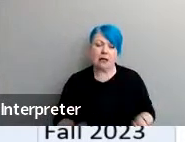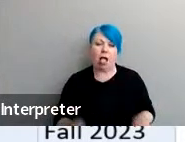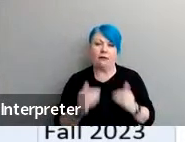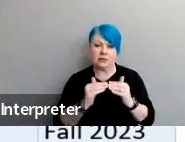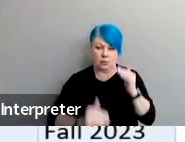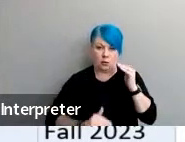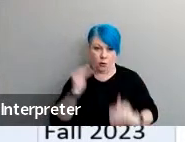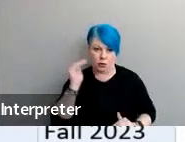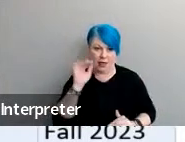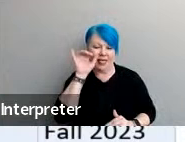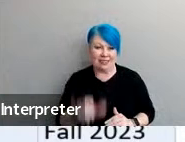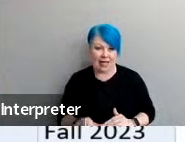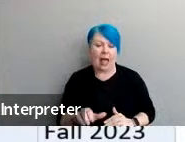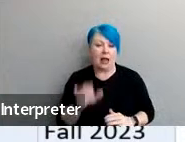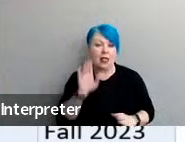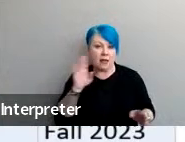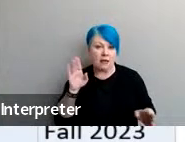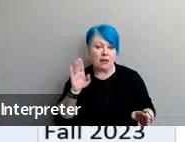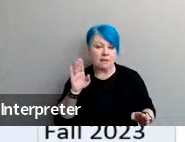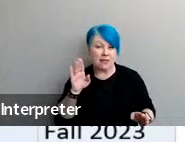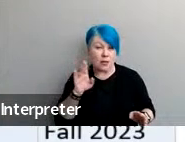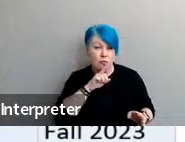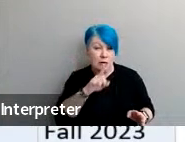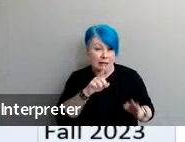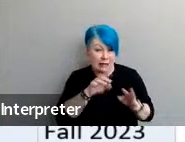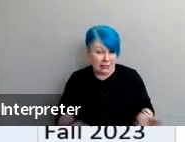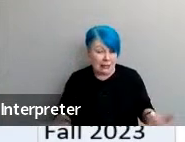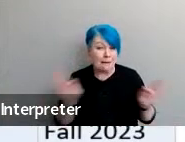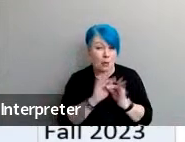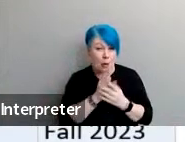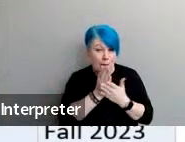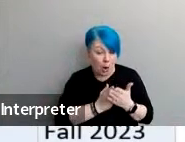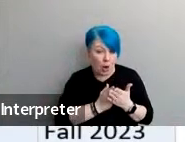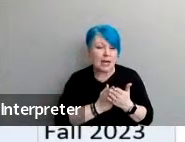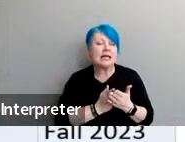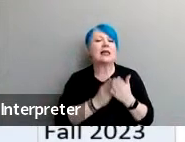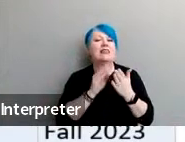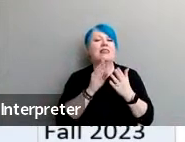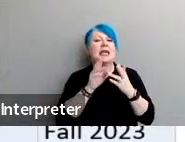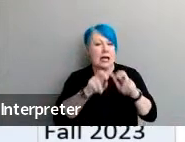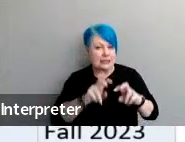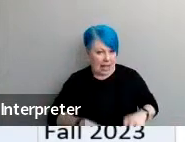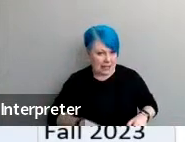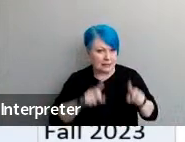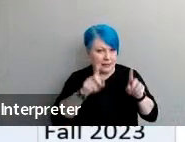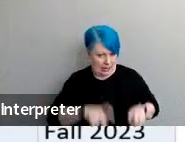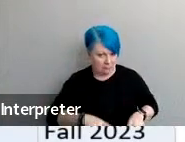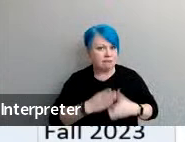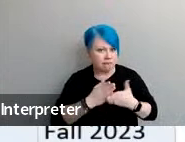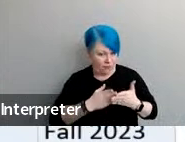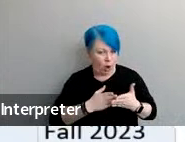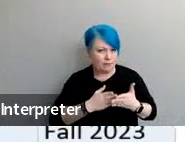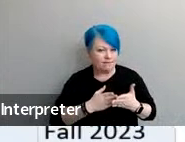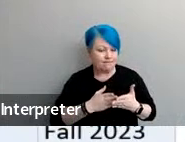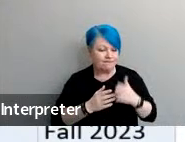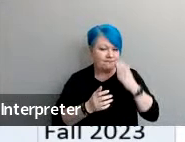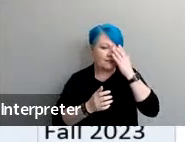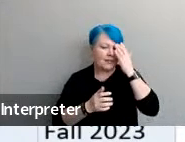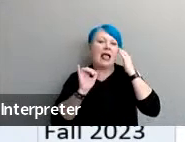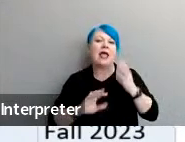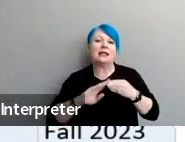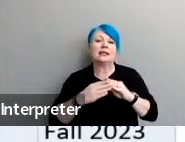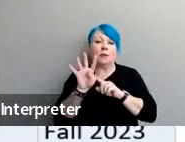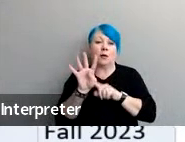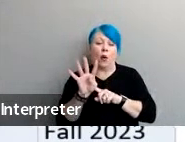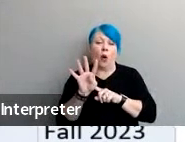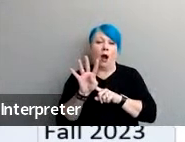it lies in the assessment phase. So the assessment, student assessment, evaluation, and reporting, which is the number 4 guideline in